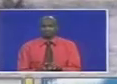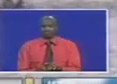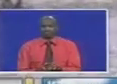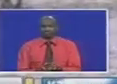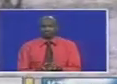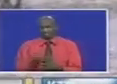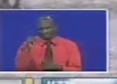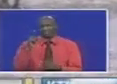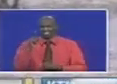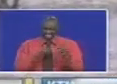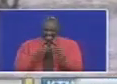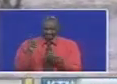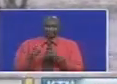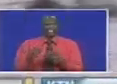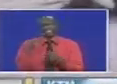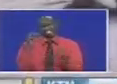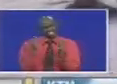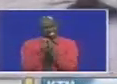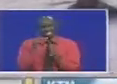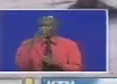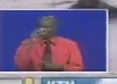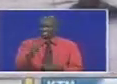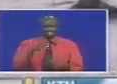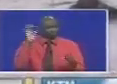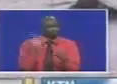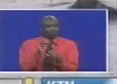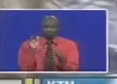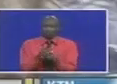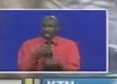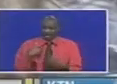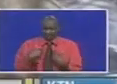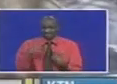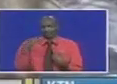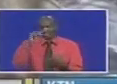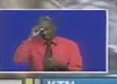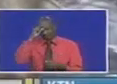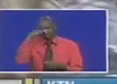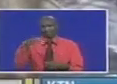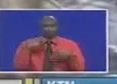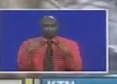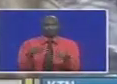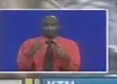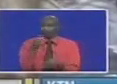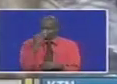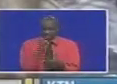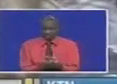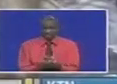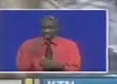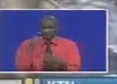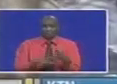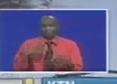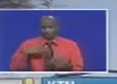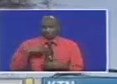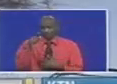They had travelled tens of kilometres. Word had gone round. The government was providing relief food. So the villagers